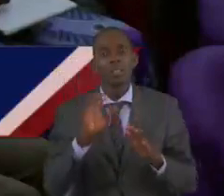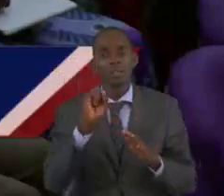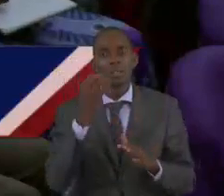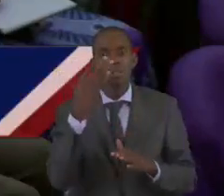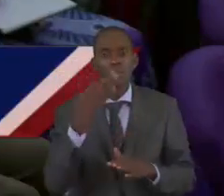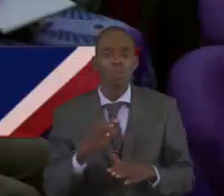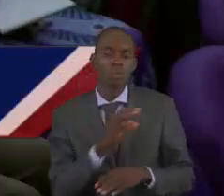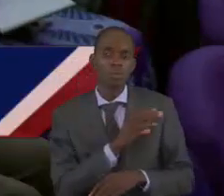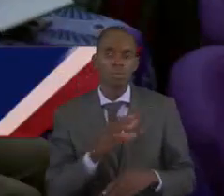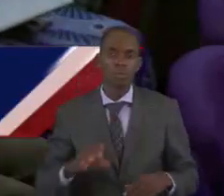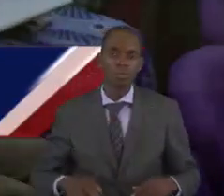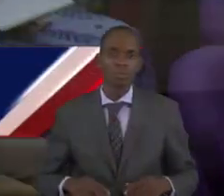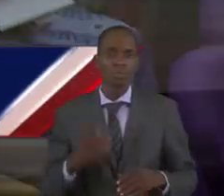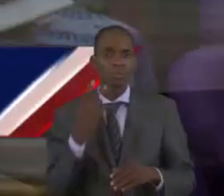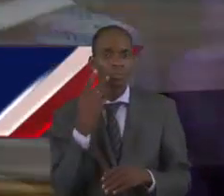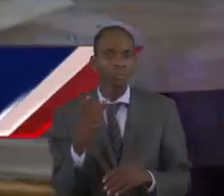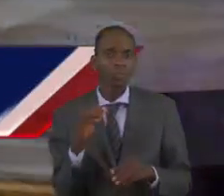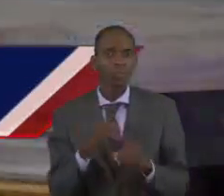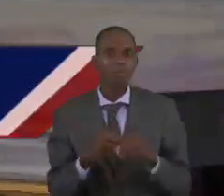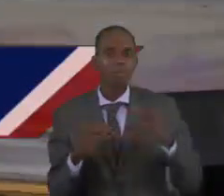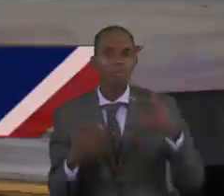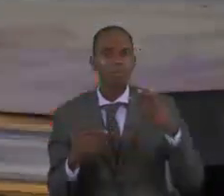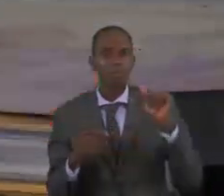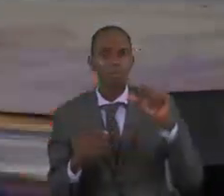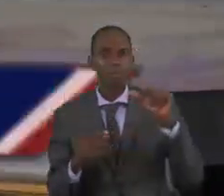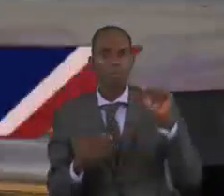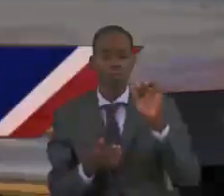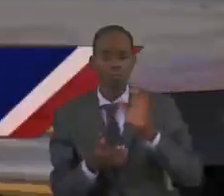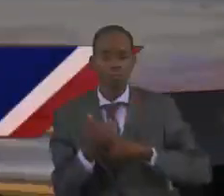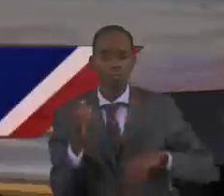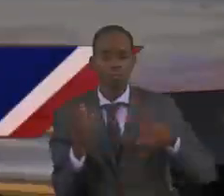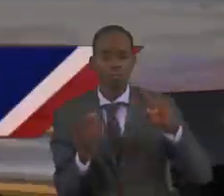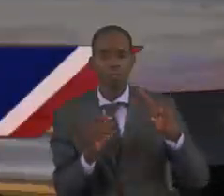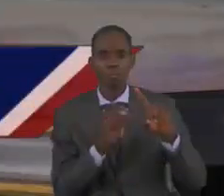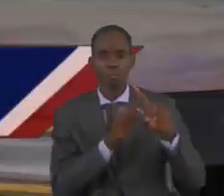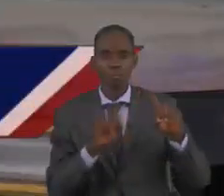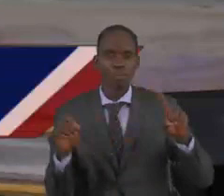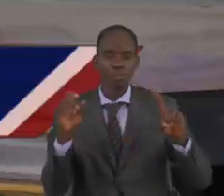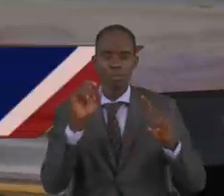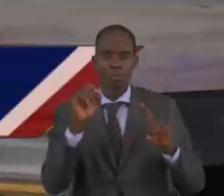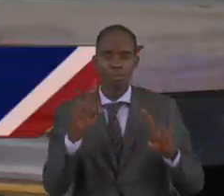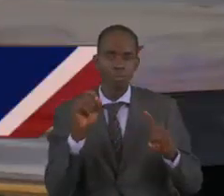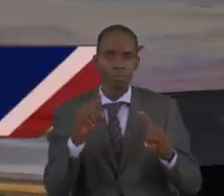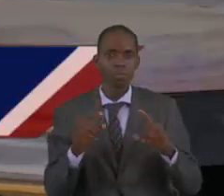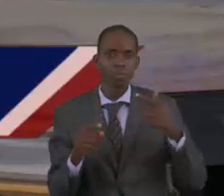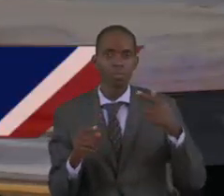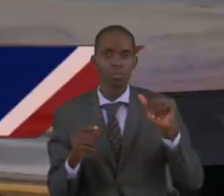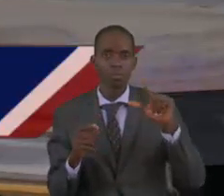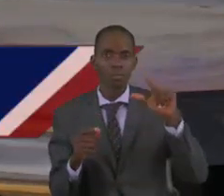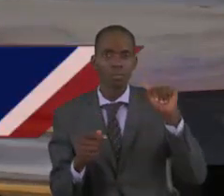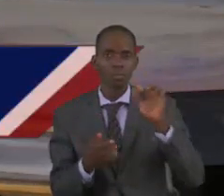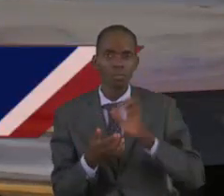of Christ. We're looking at Galatians chapter 1, reading from verse 11.